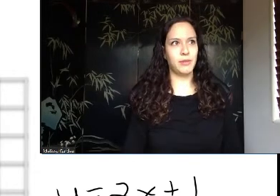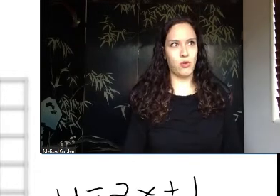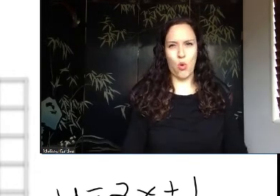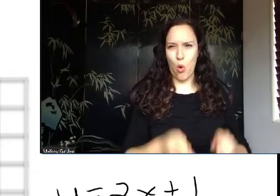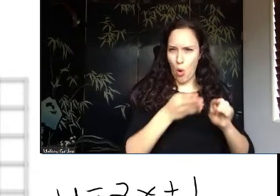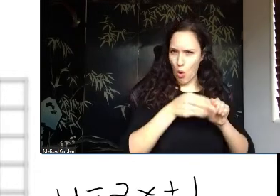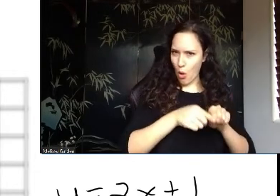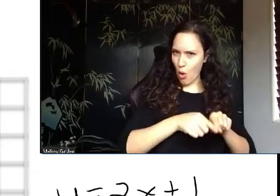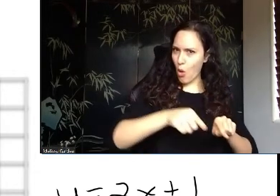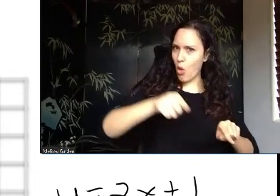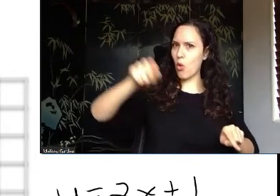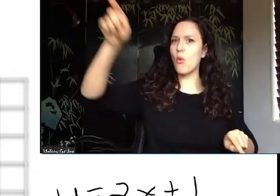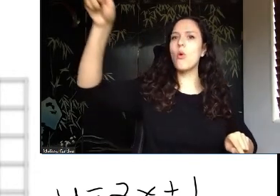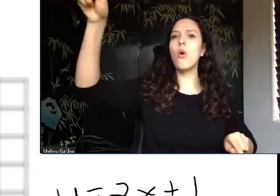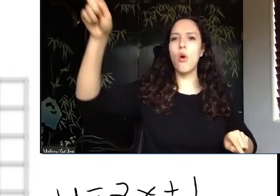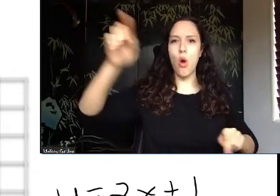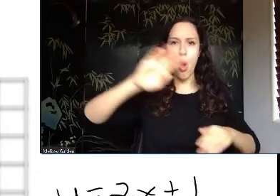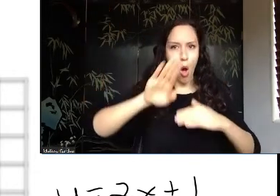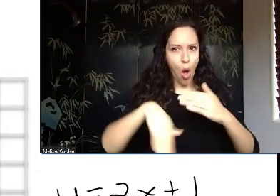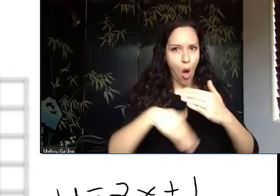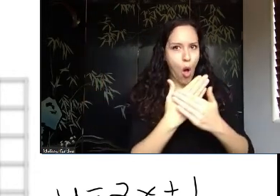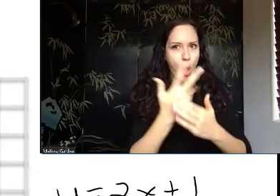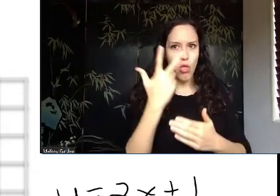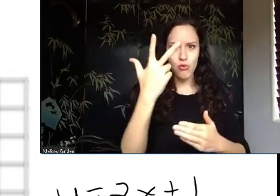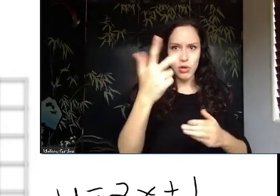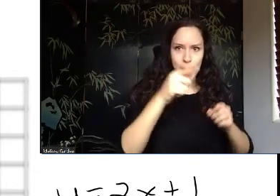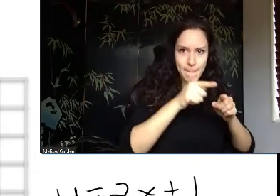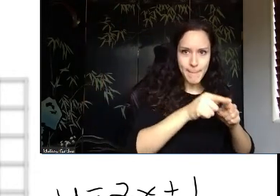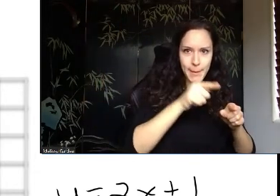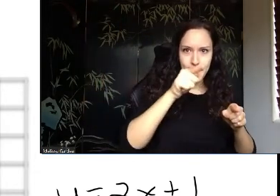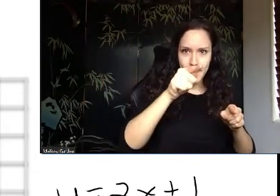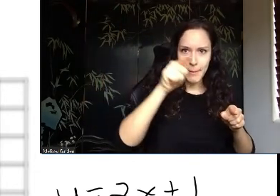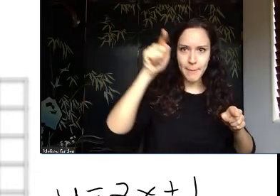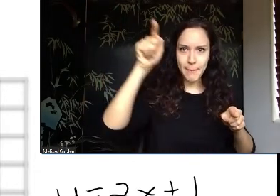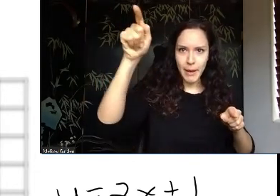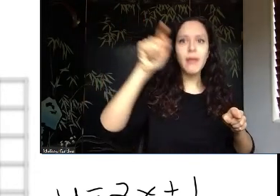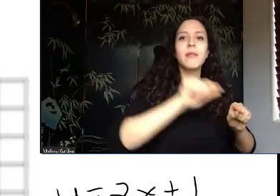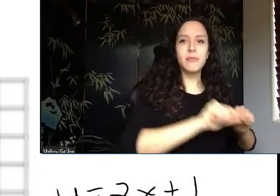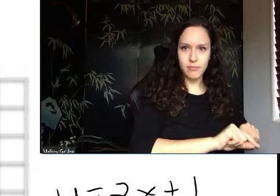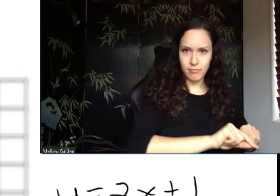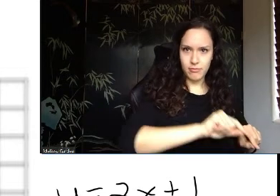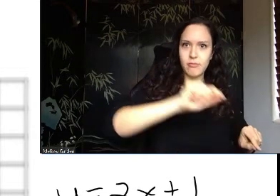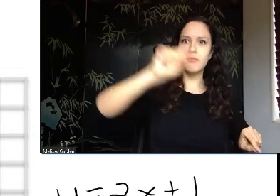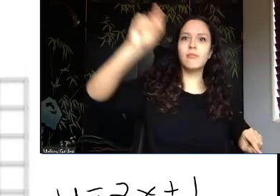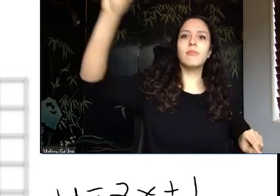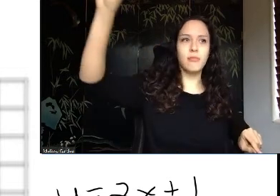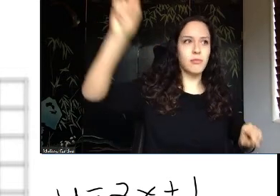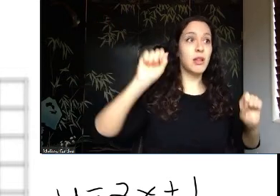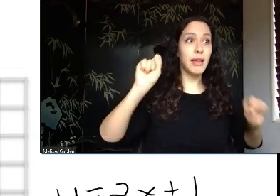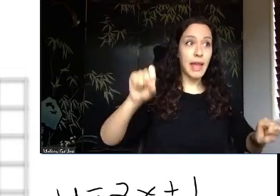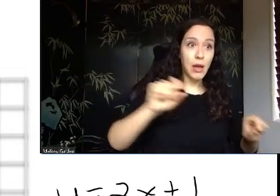way through. Try to make sure it touches all 3 points. If you need to, draw a little bit at a time, like this.